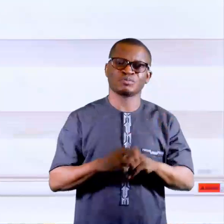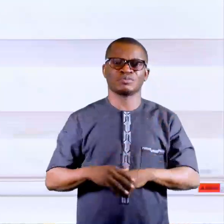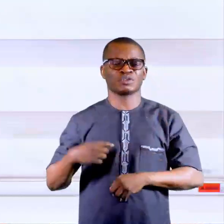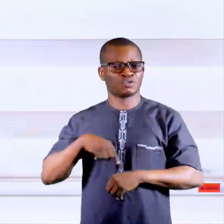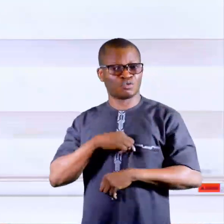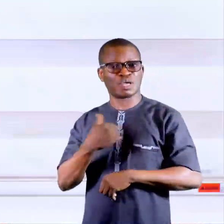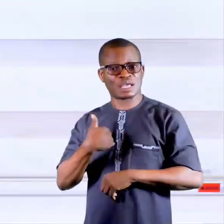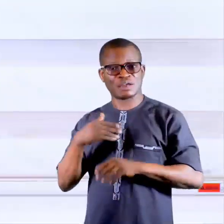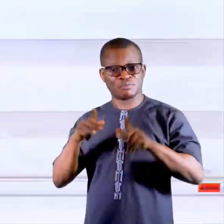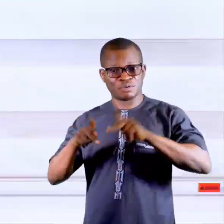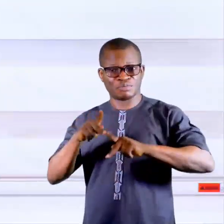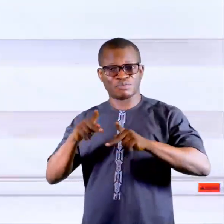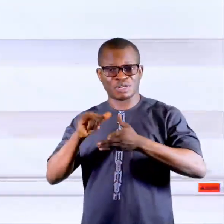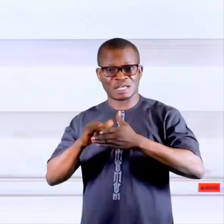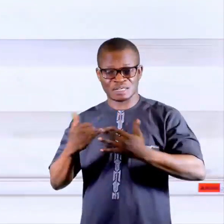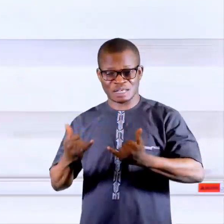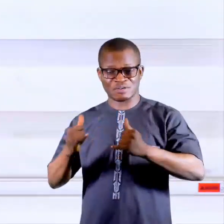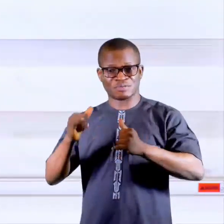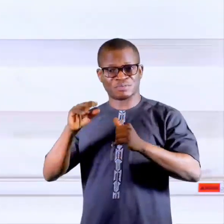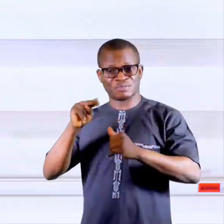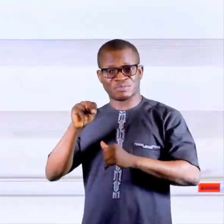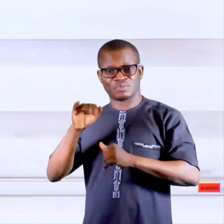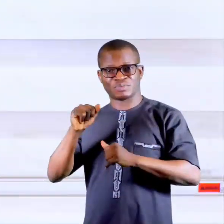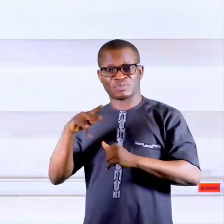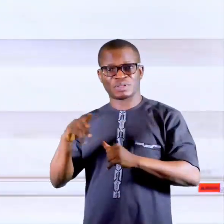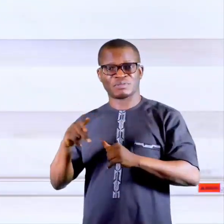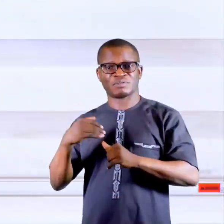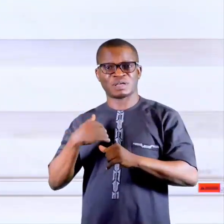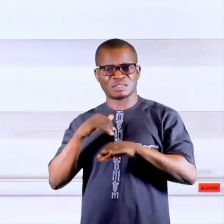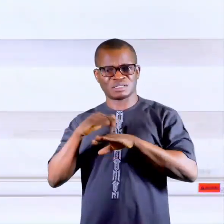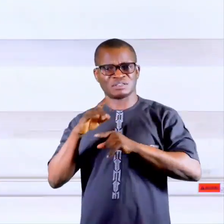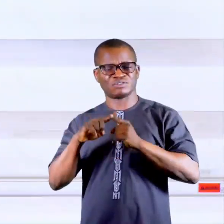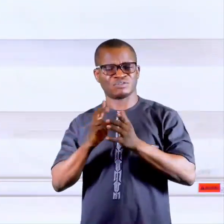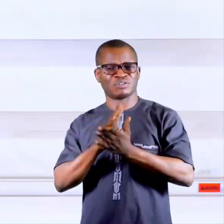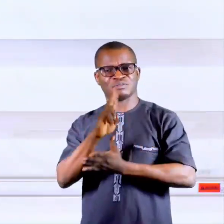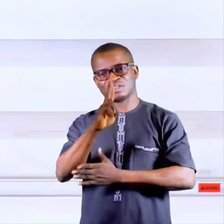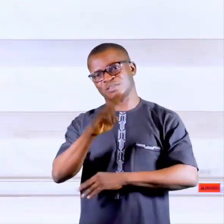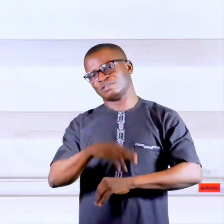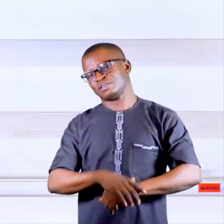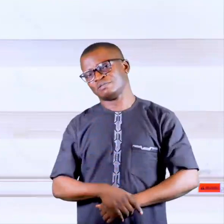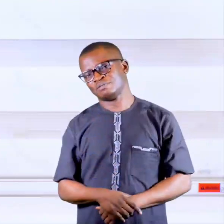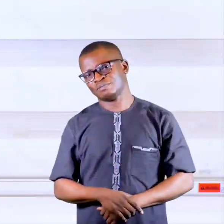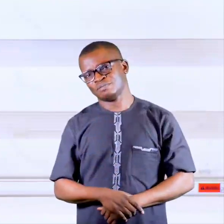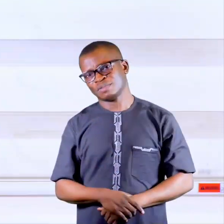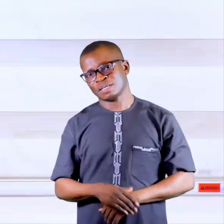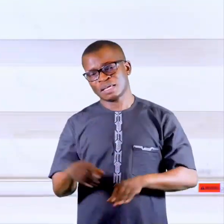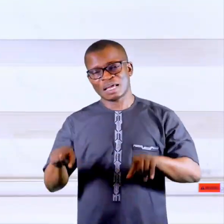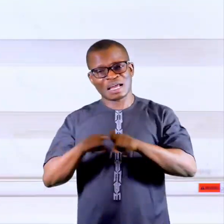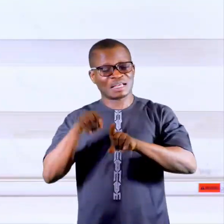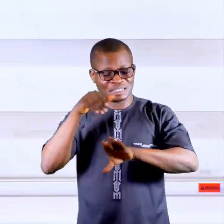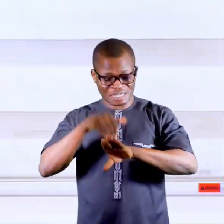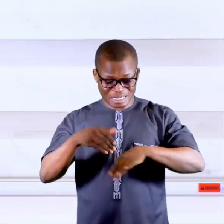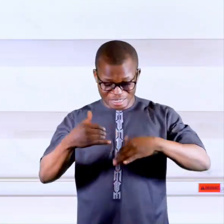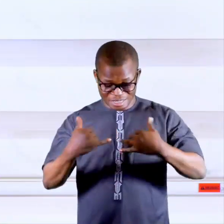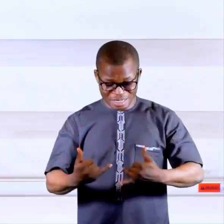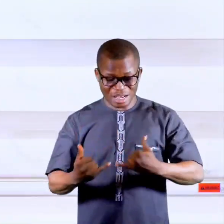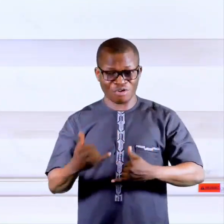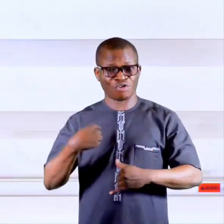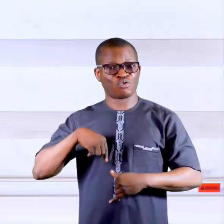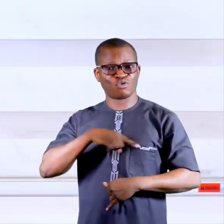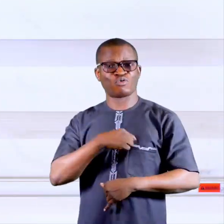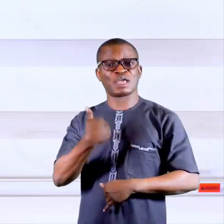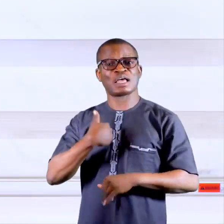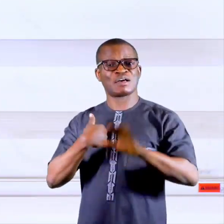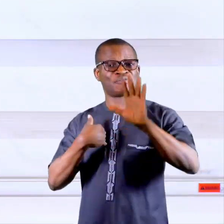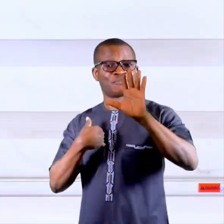have people that the agency have trained to the tertiary level. And in fact, as at present, we